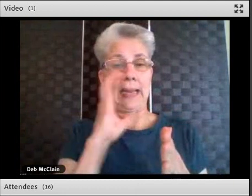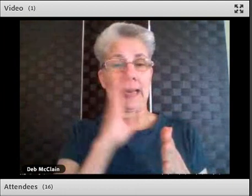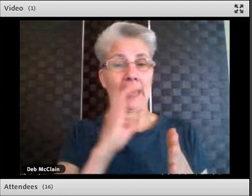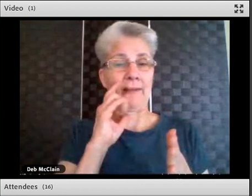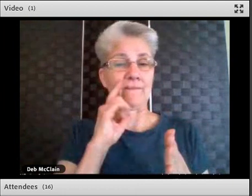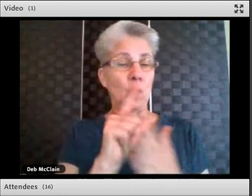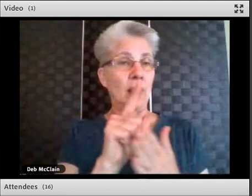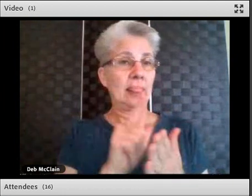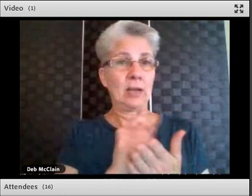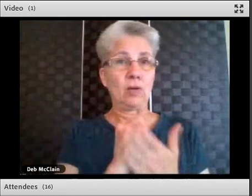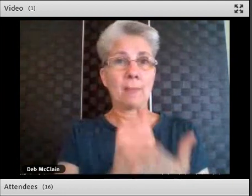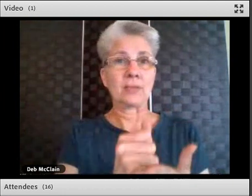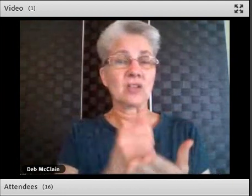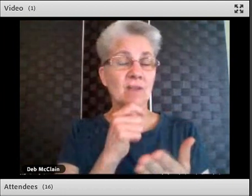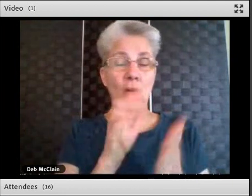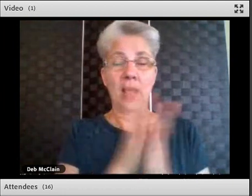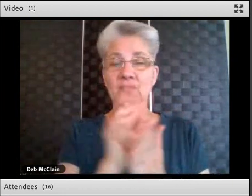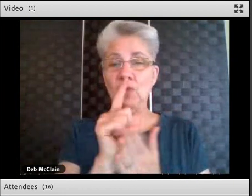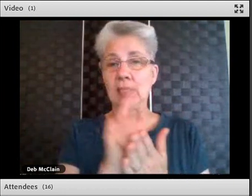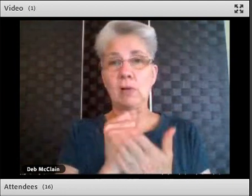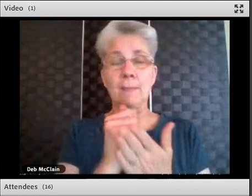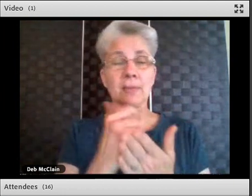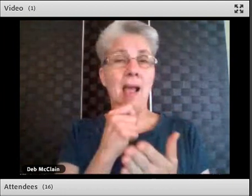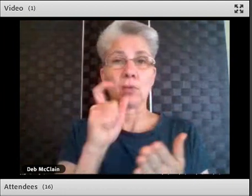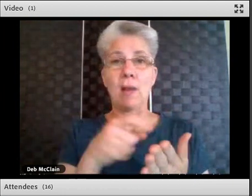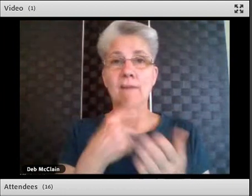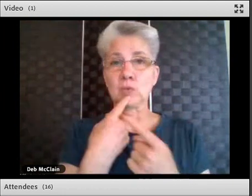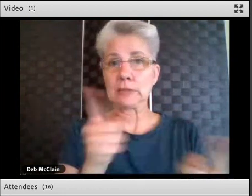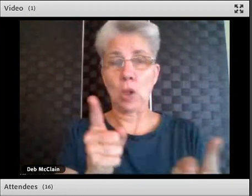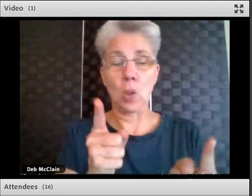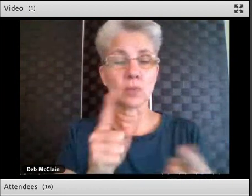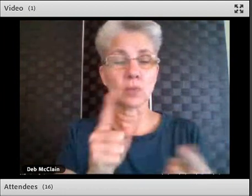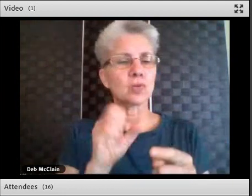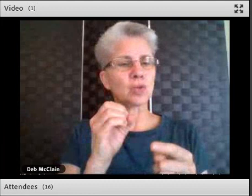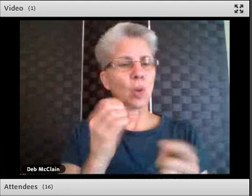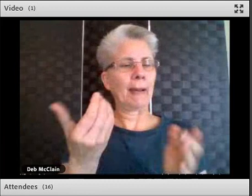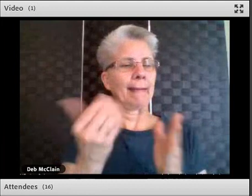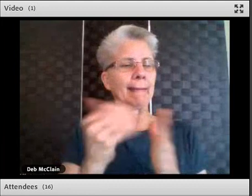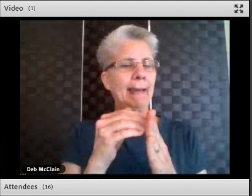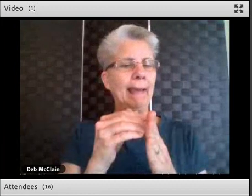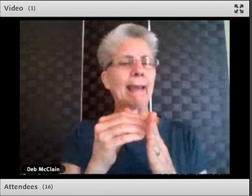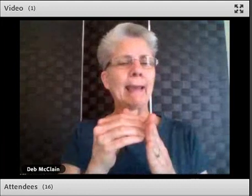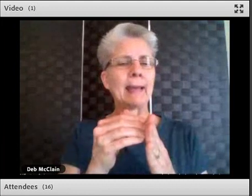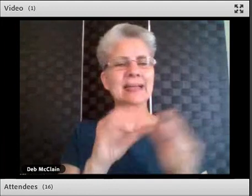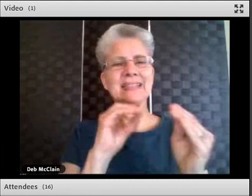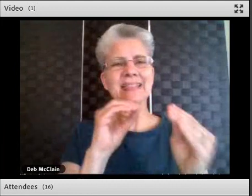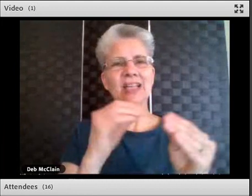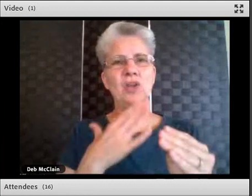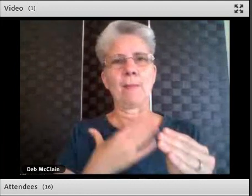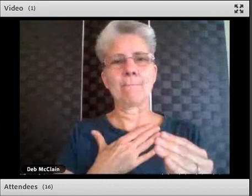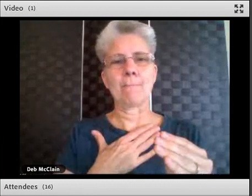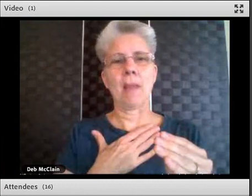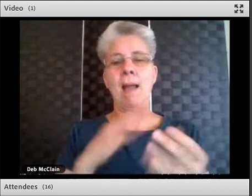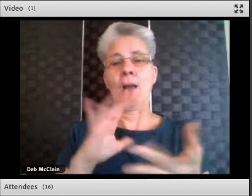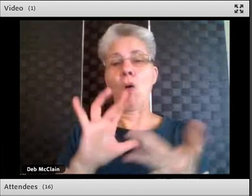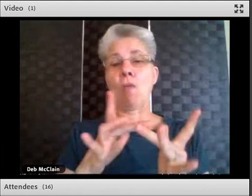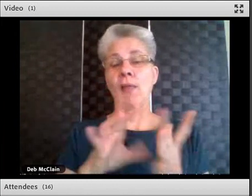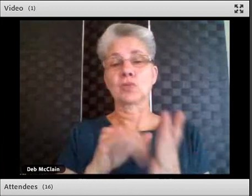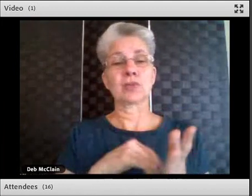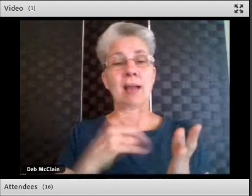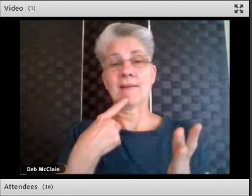I don't ask for legal accommodations, I don't have to disclose. So again, in teaching my virtual students, I